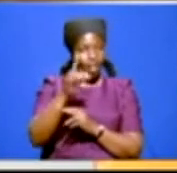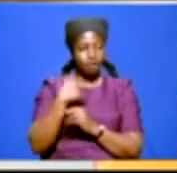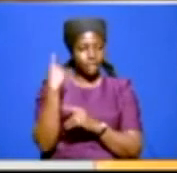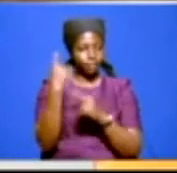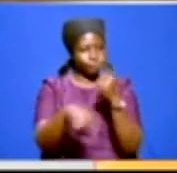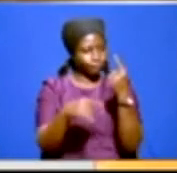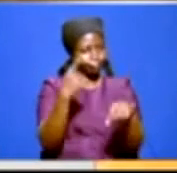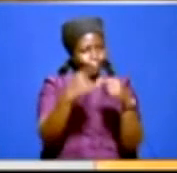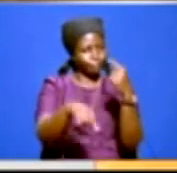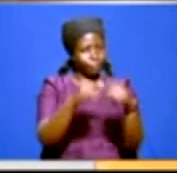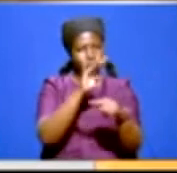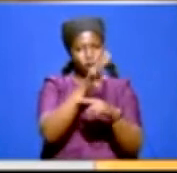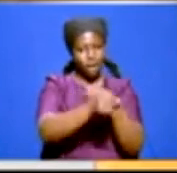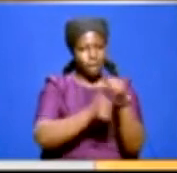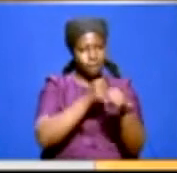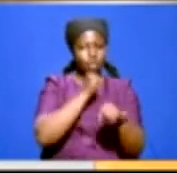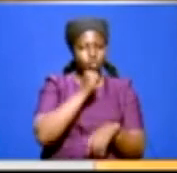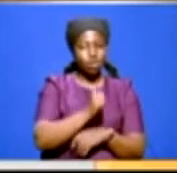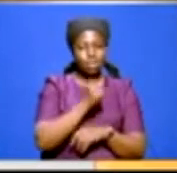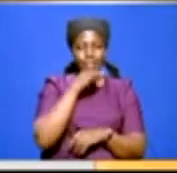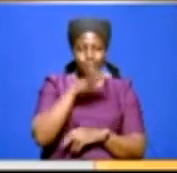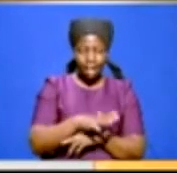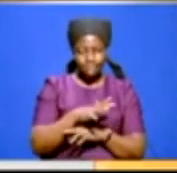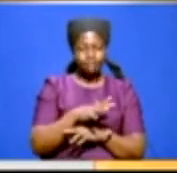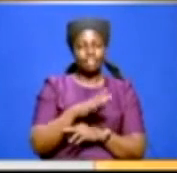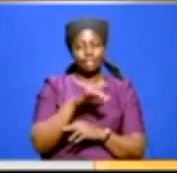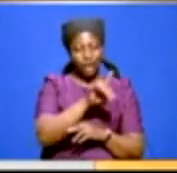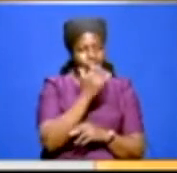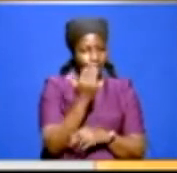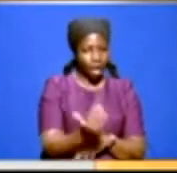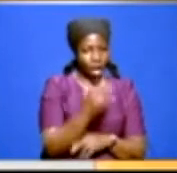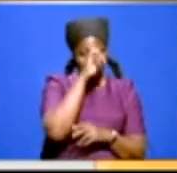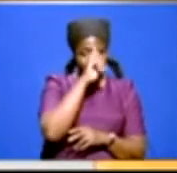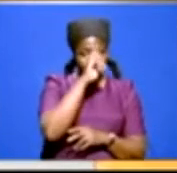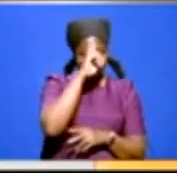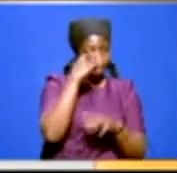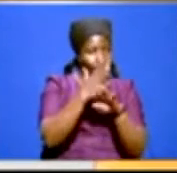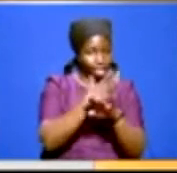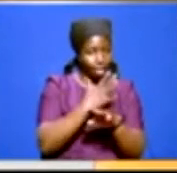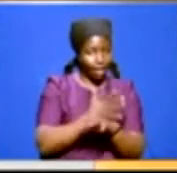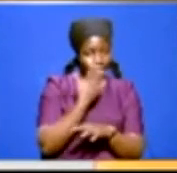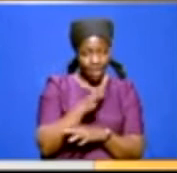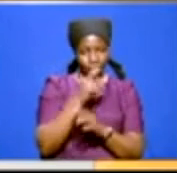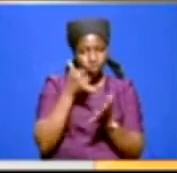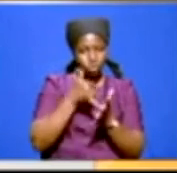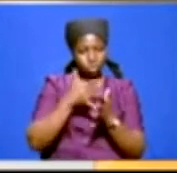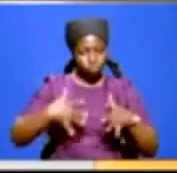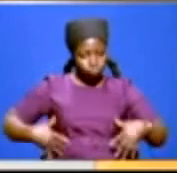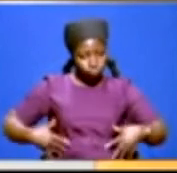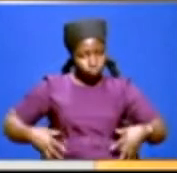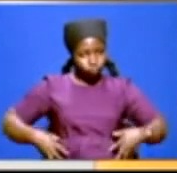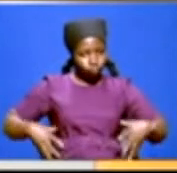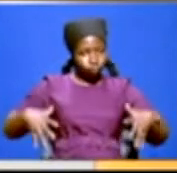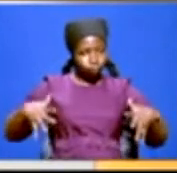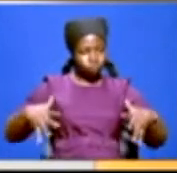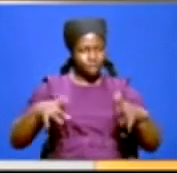his four-year-old son. The toddler sustained severe injuries, including swollen limbs and bone fracture, after being